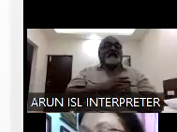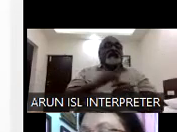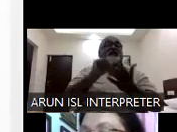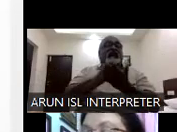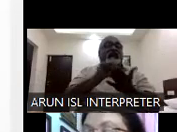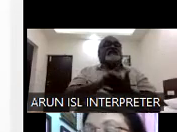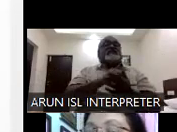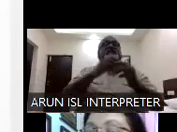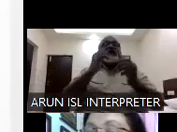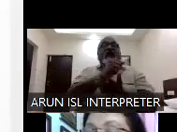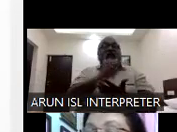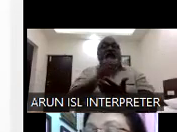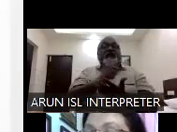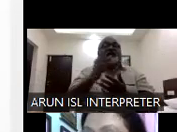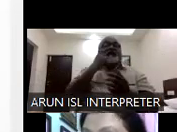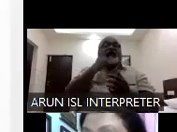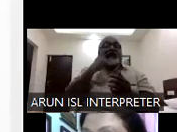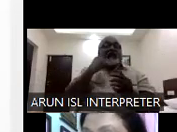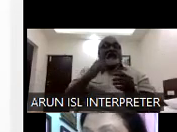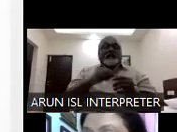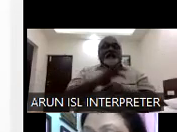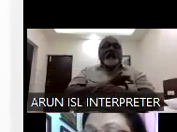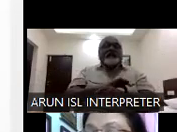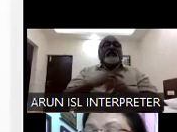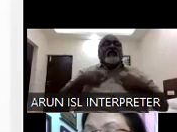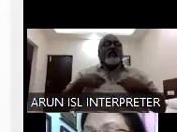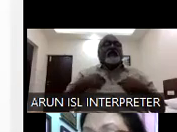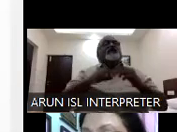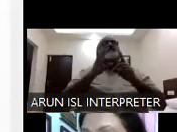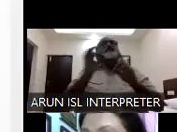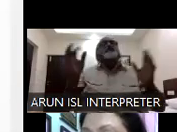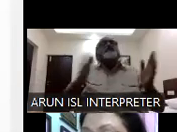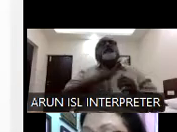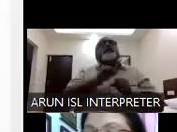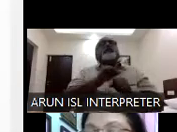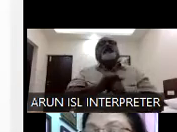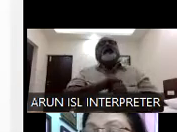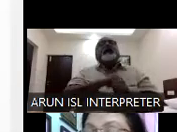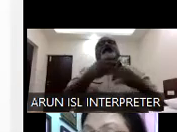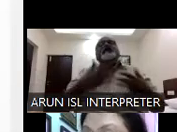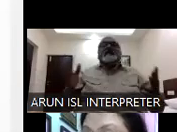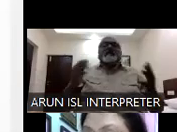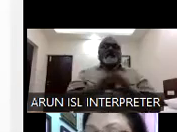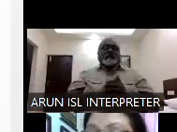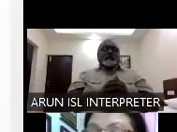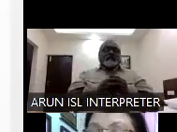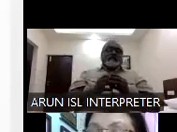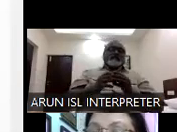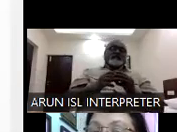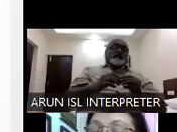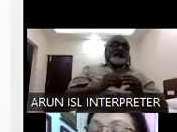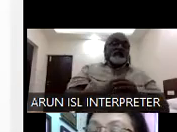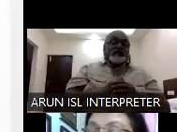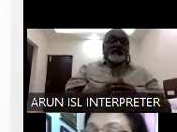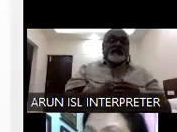become. So in education, social inclusion in the sector of education is extremely important, that they are